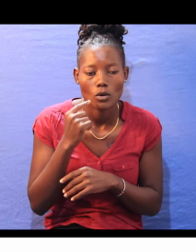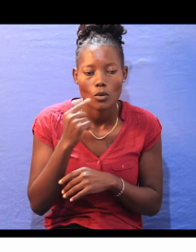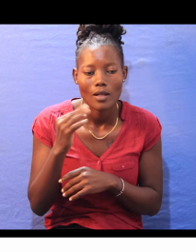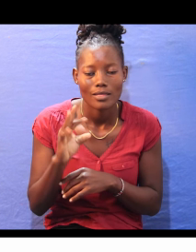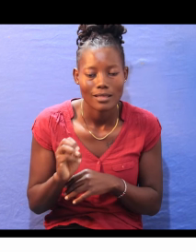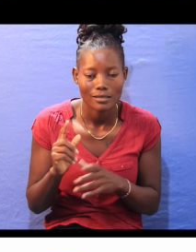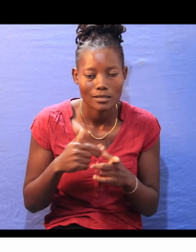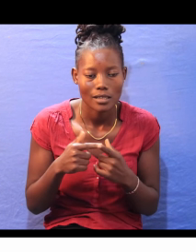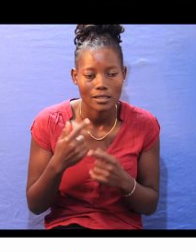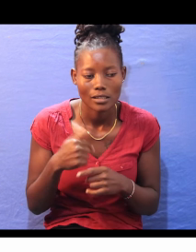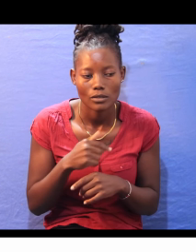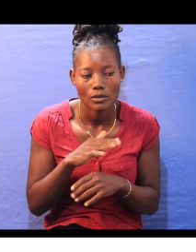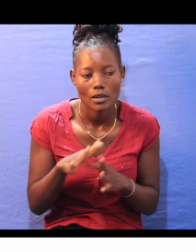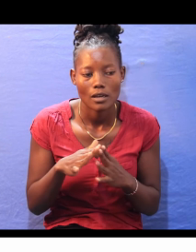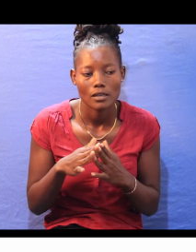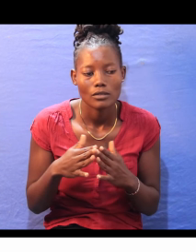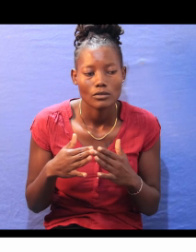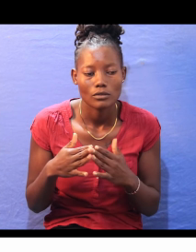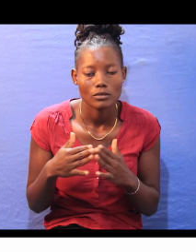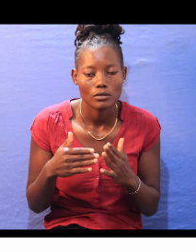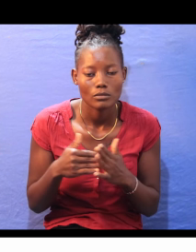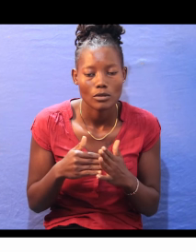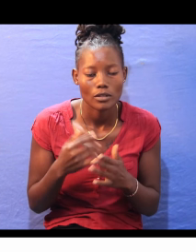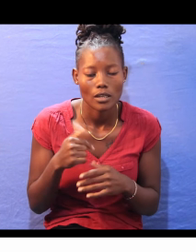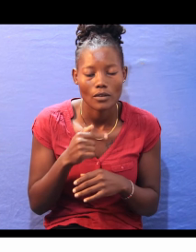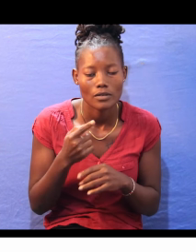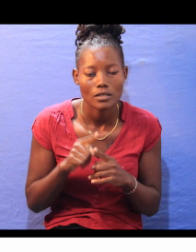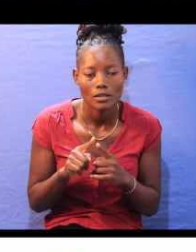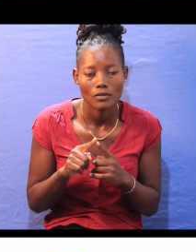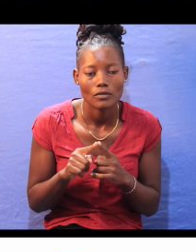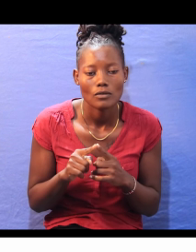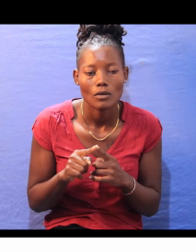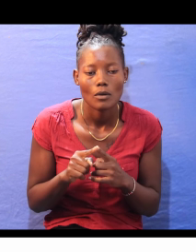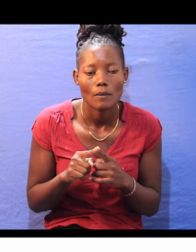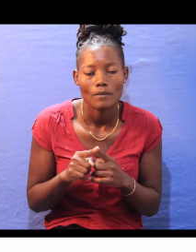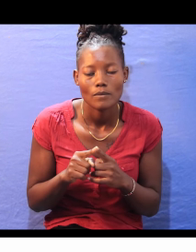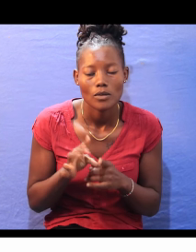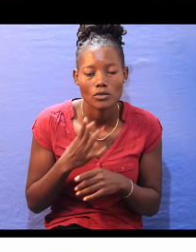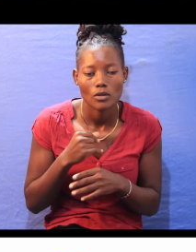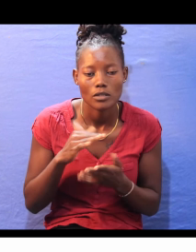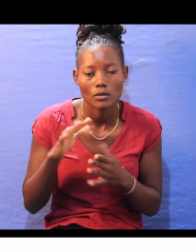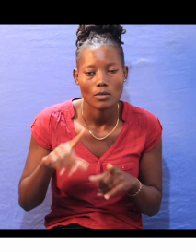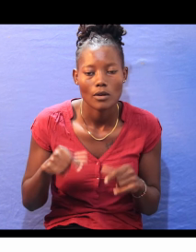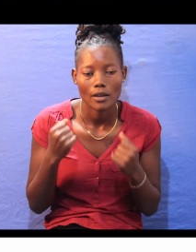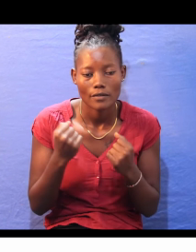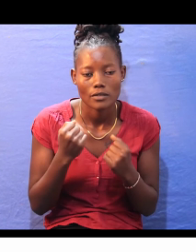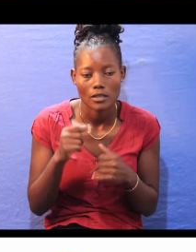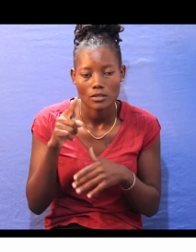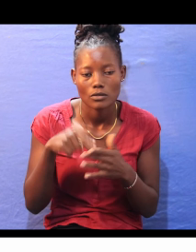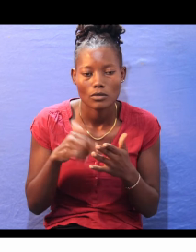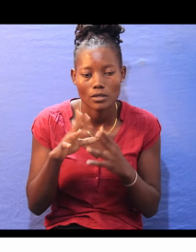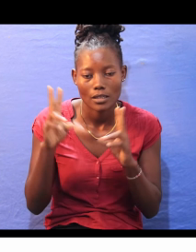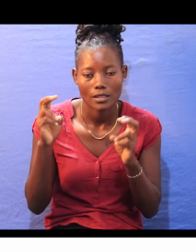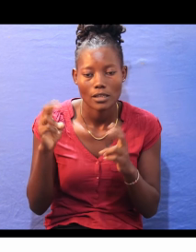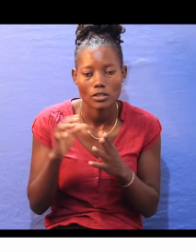not optimizing ourselves for the sport, and we need less maximal strength. And one of the issues